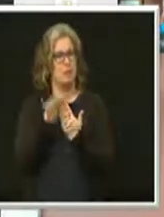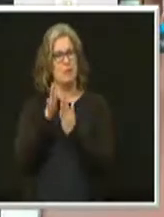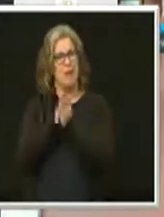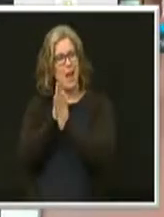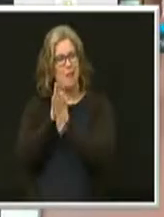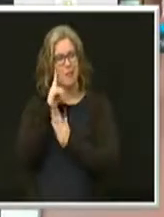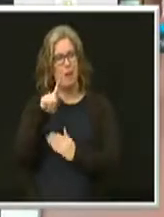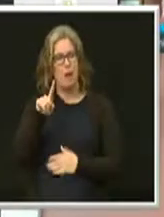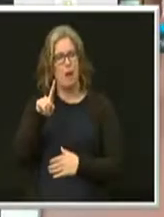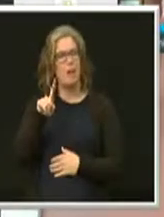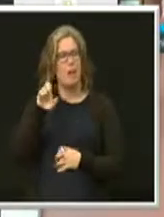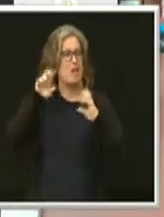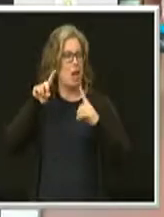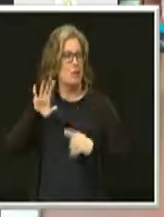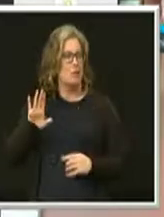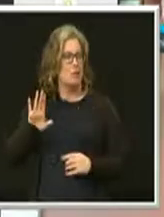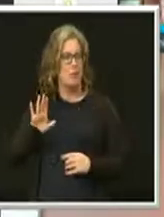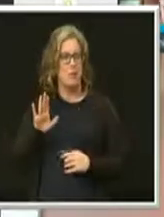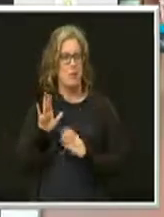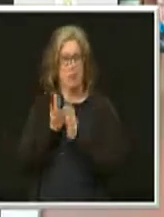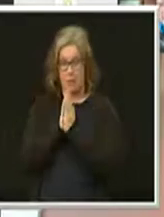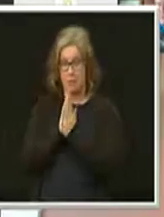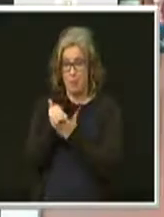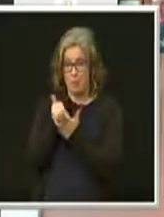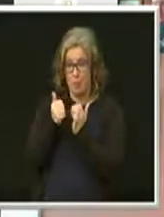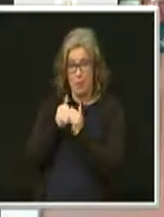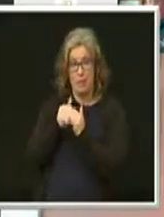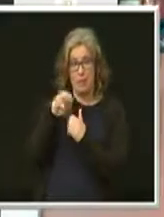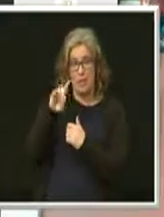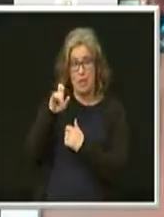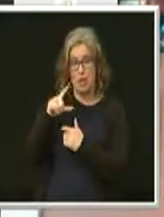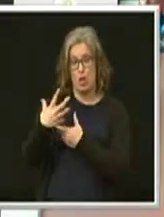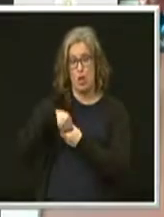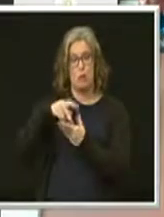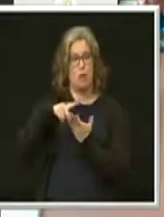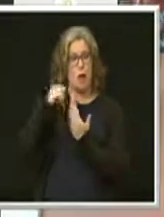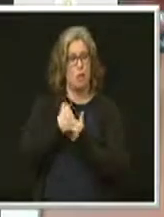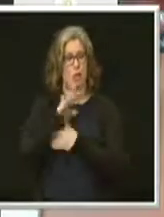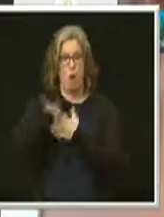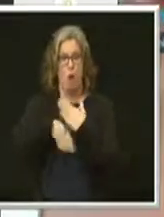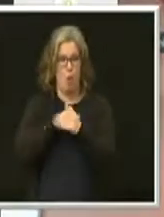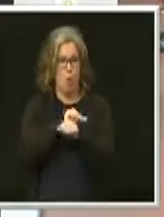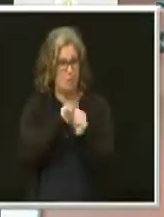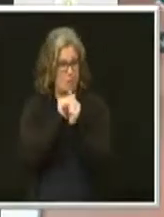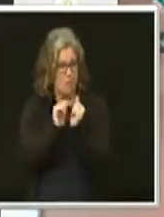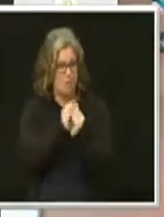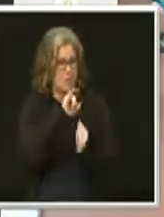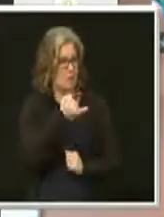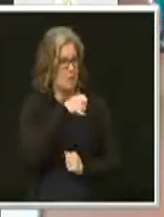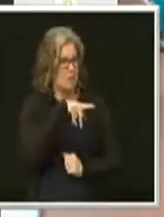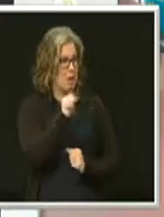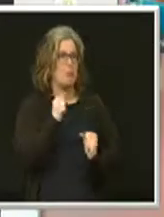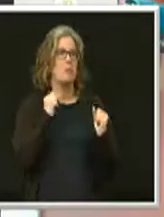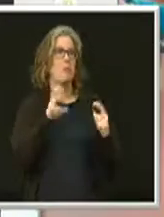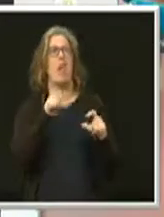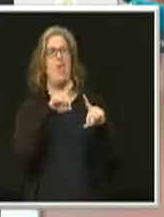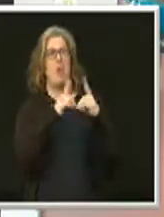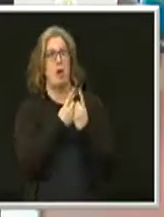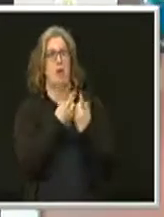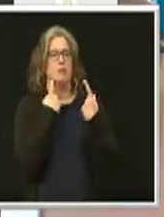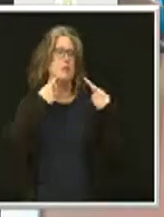for education. We asked him to help with this digital inclusion project. So they all work together with JCPS and many other partners to get